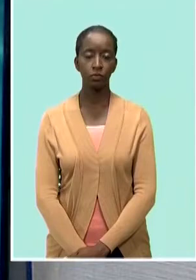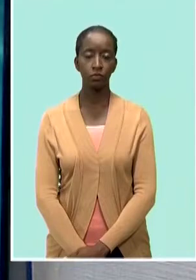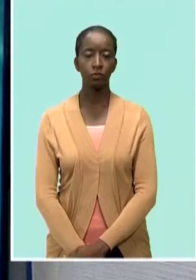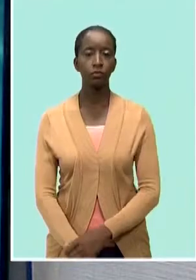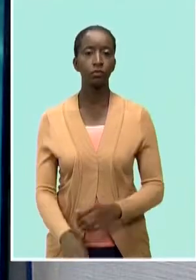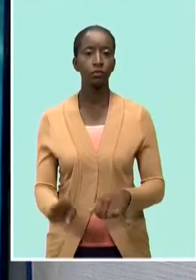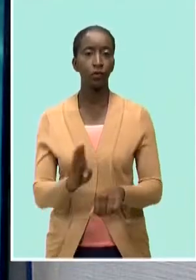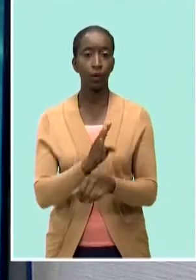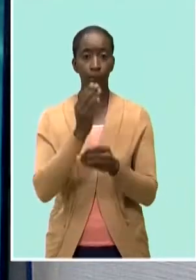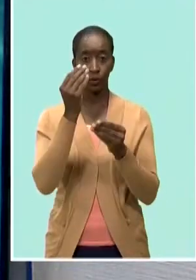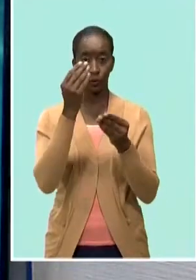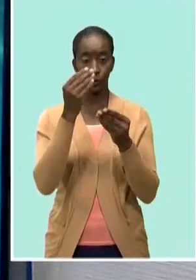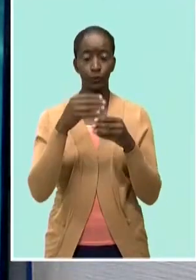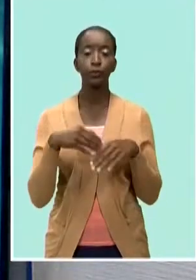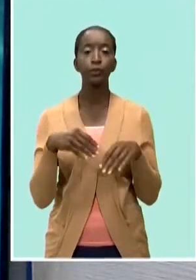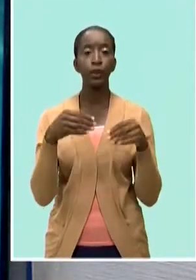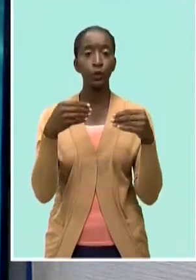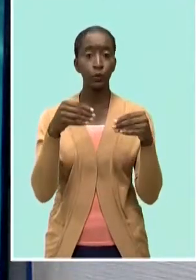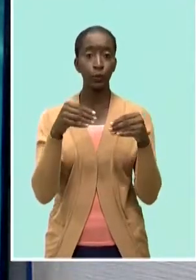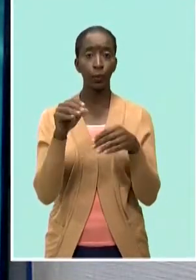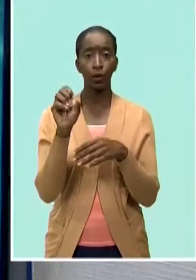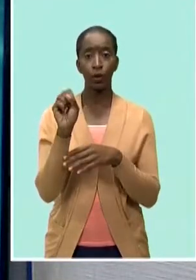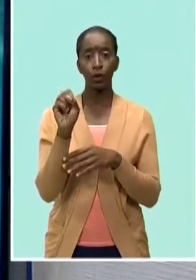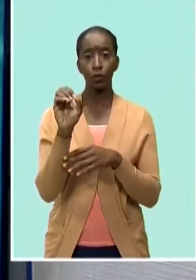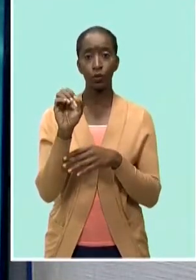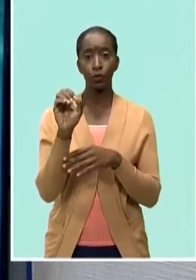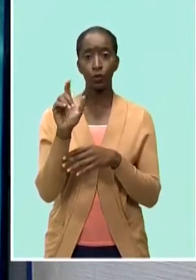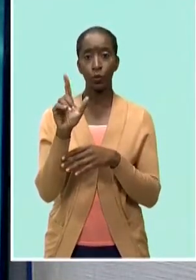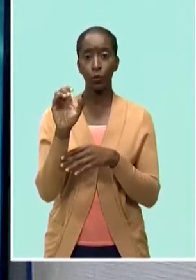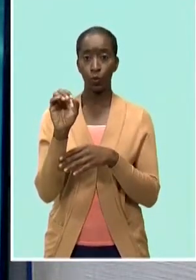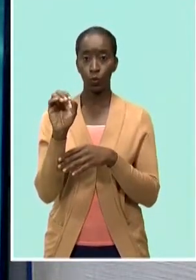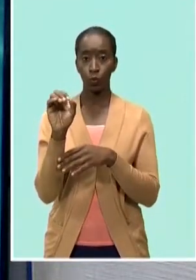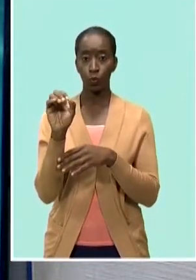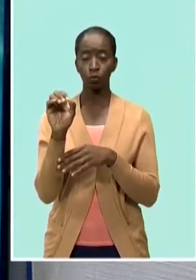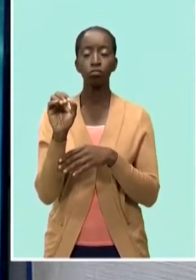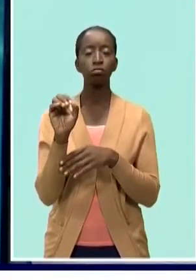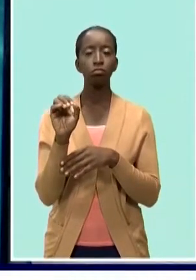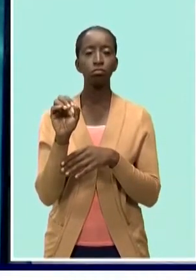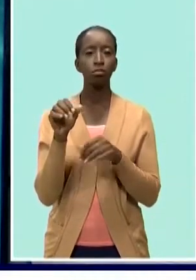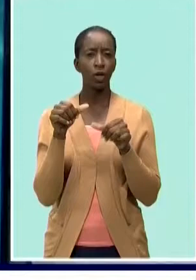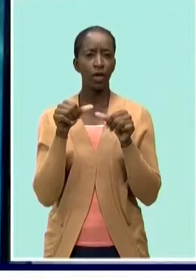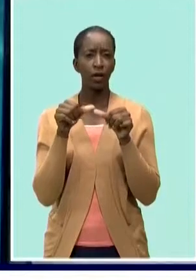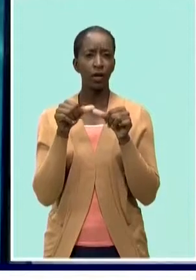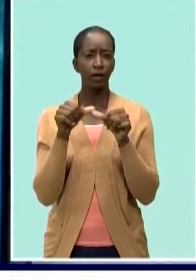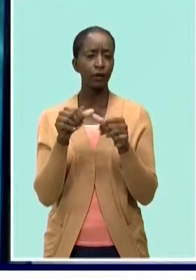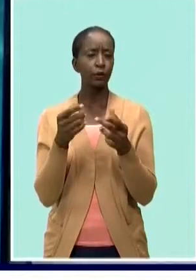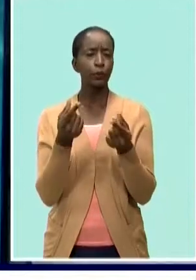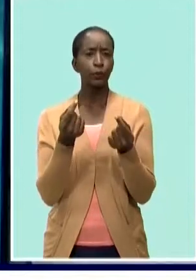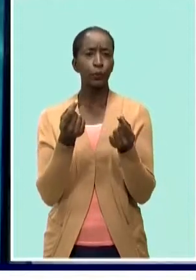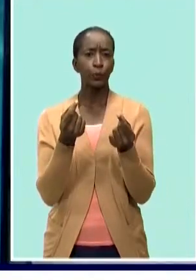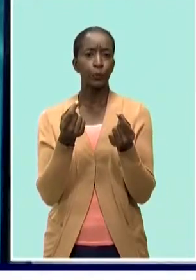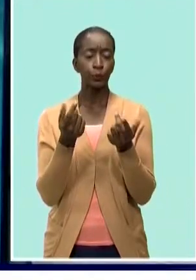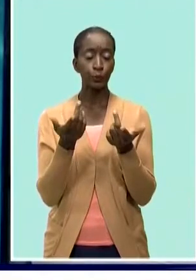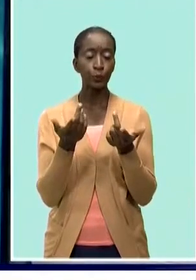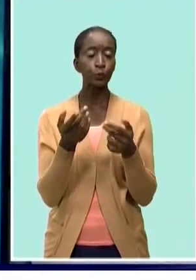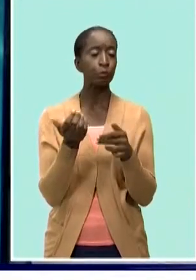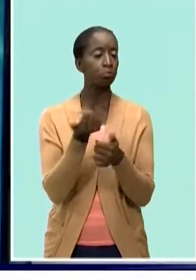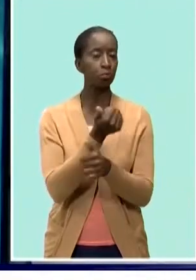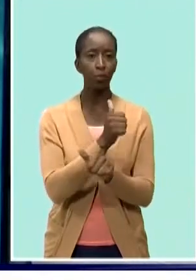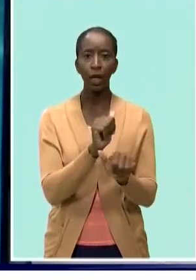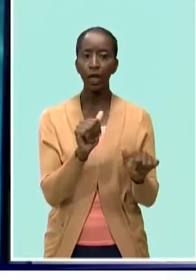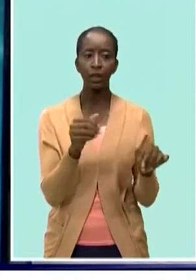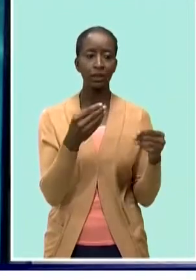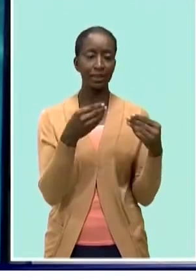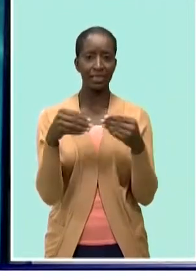In business tonight, local company Solo Trading says it is continuing to make select items that are close to their best by